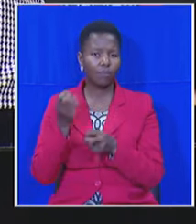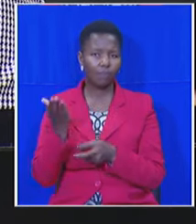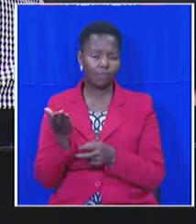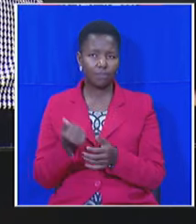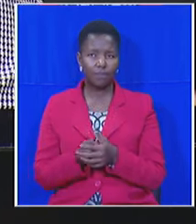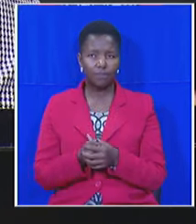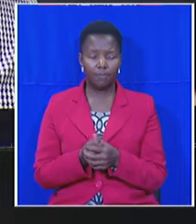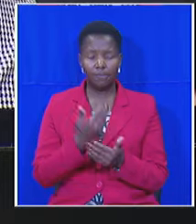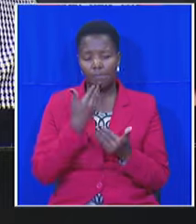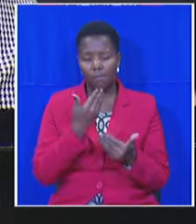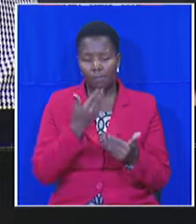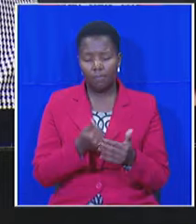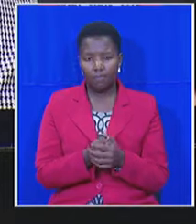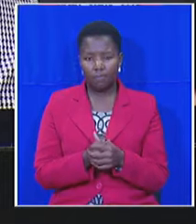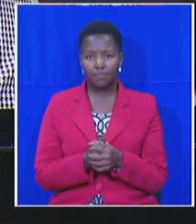Thank you.